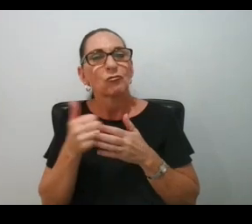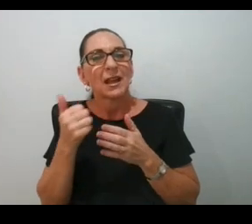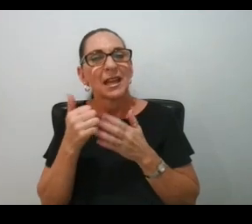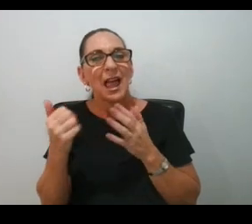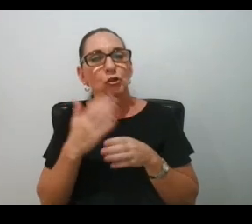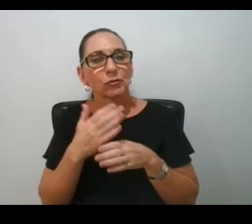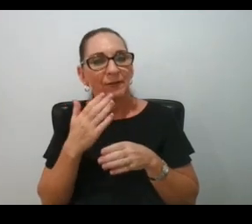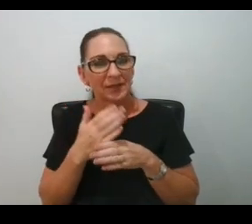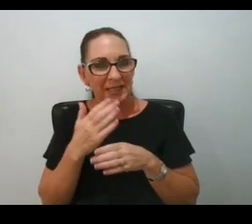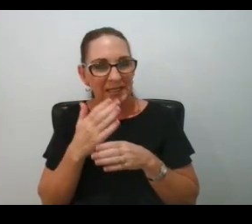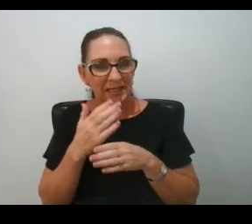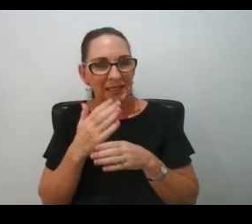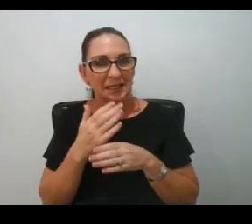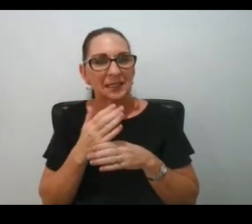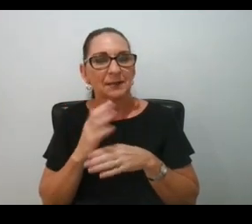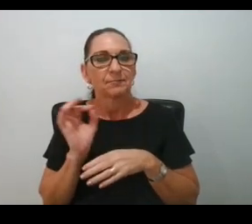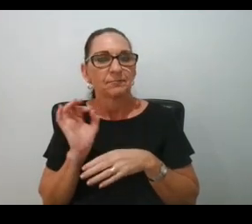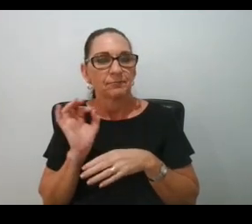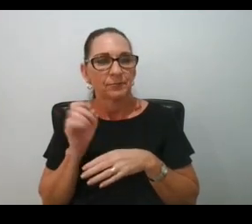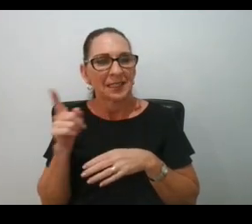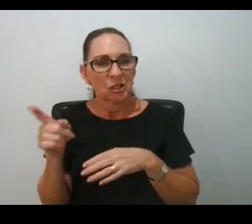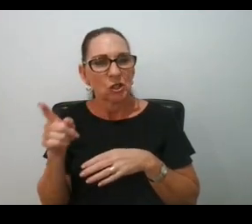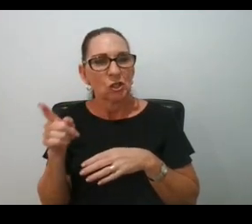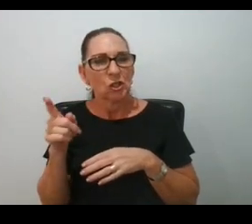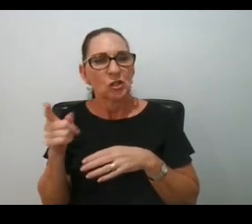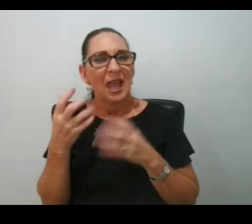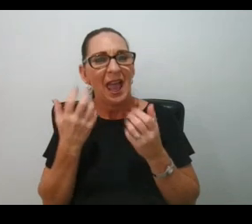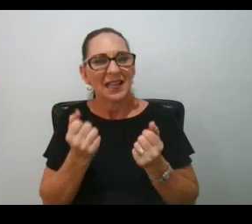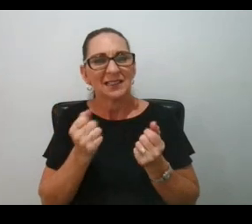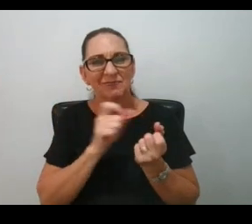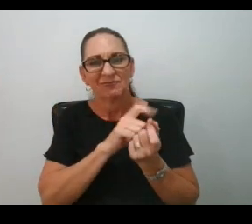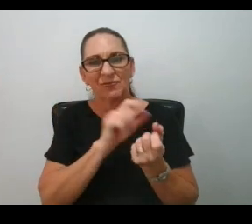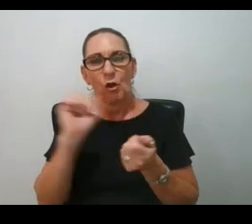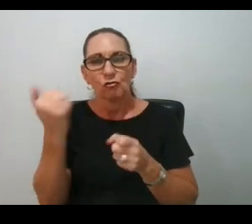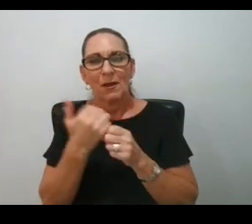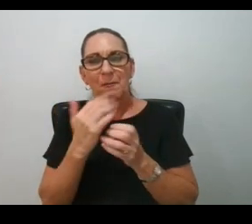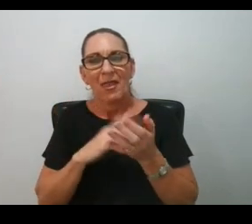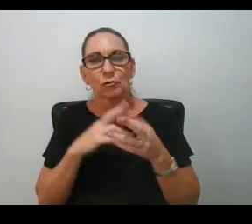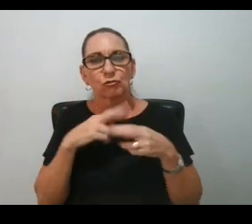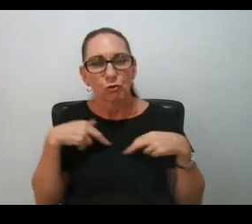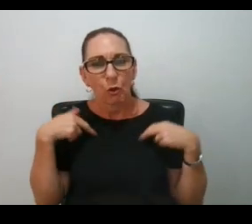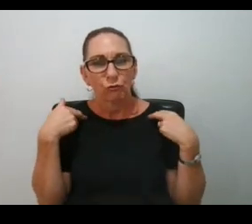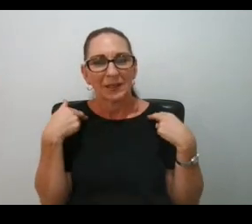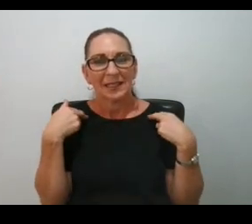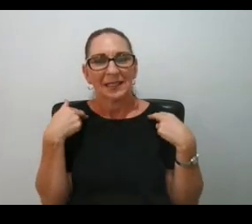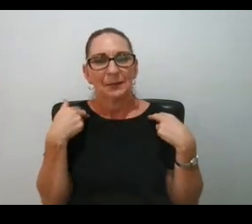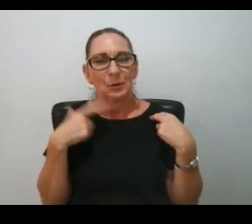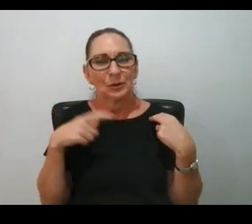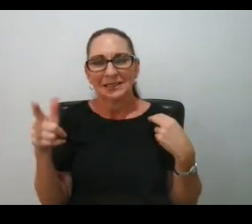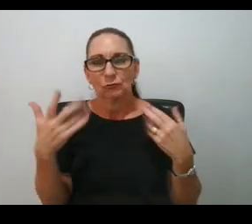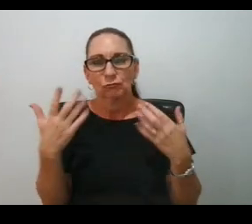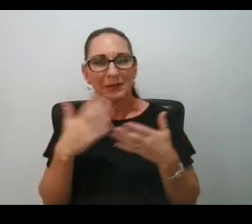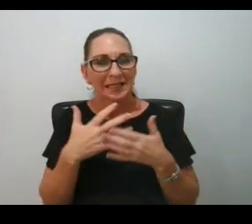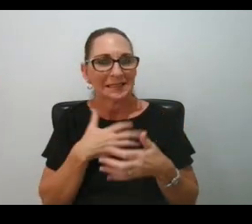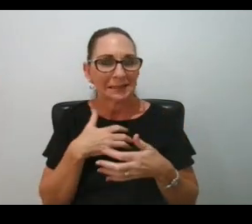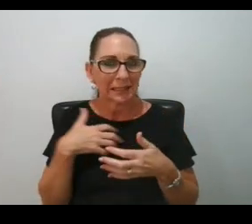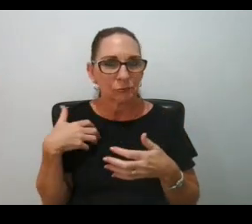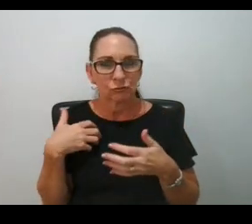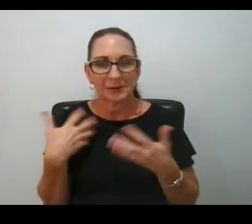is desperate to ensure these items are not sold. So the question is, where would we